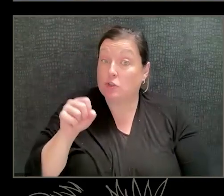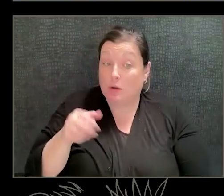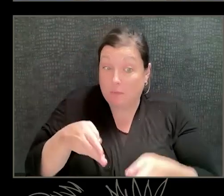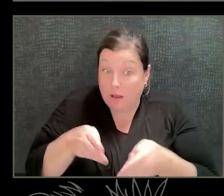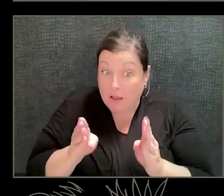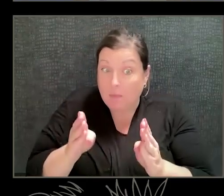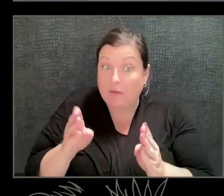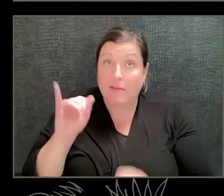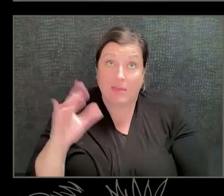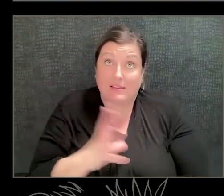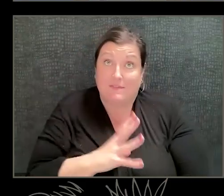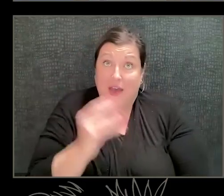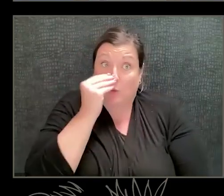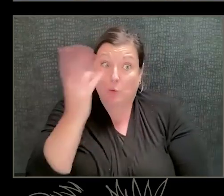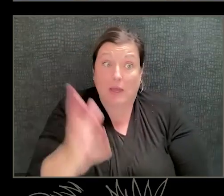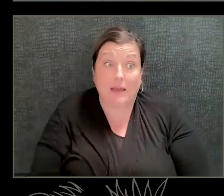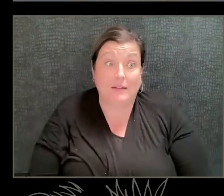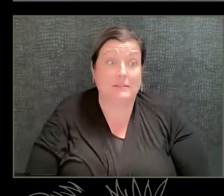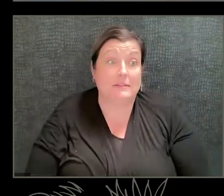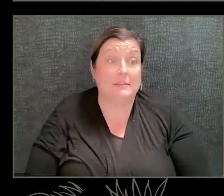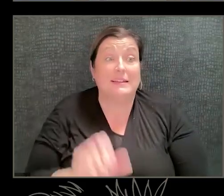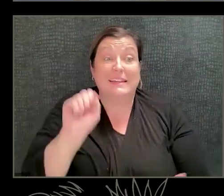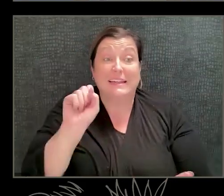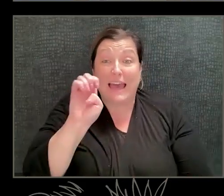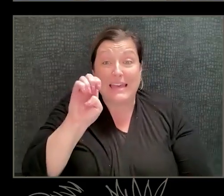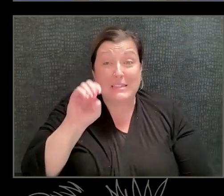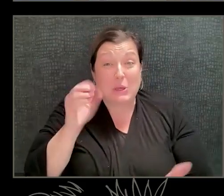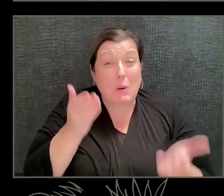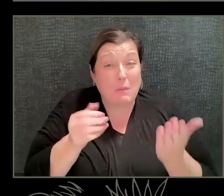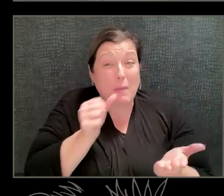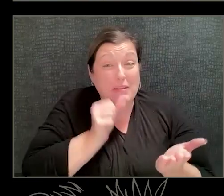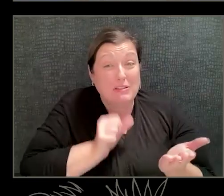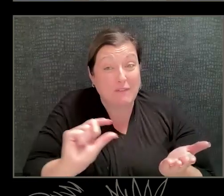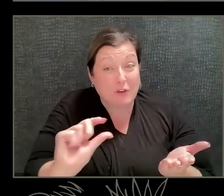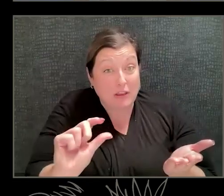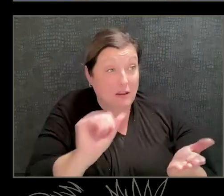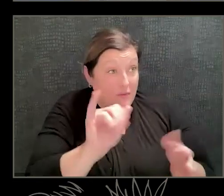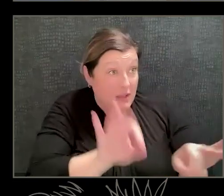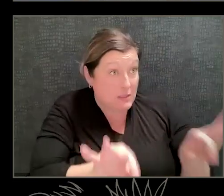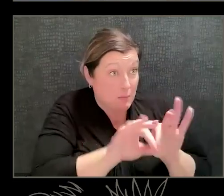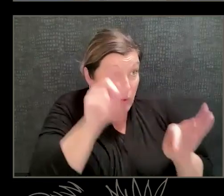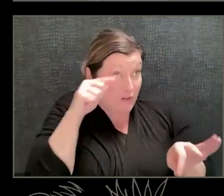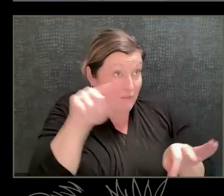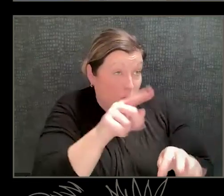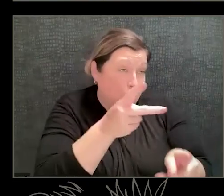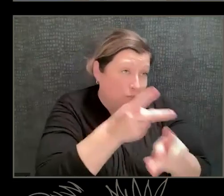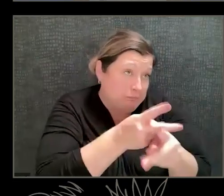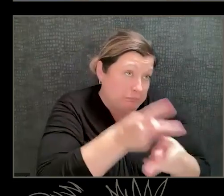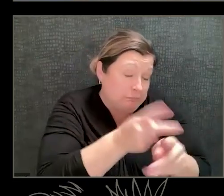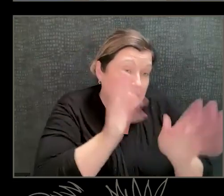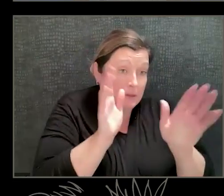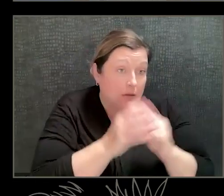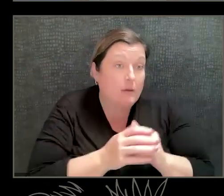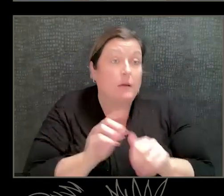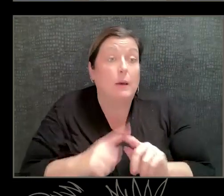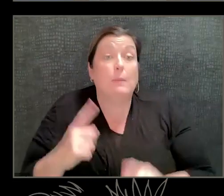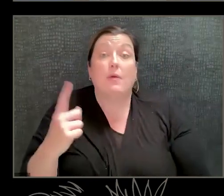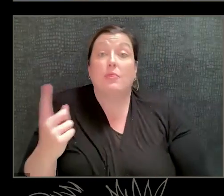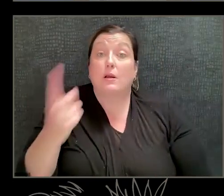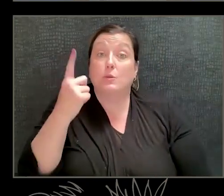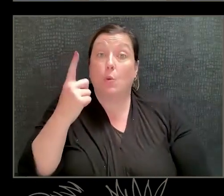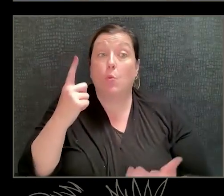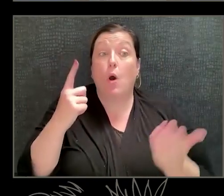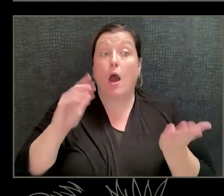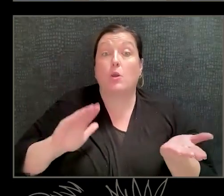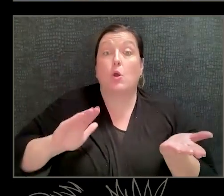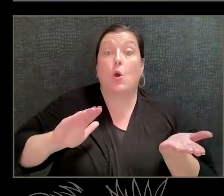cares? SEO actually may suffer a little, so if that's important to you, maybe proceed with caution. But there is one sort of grown-up